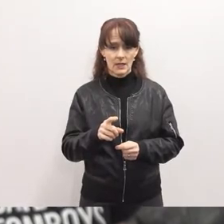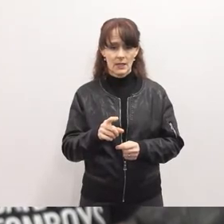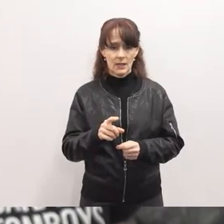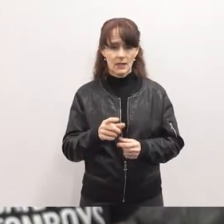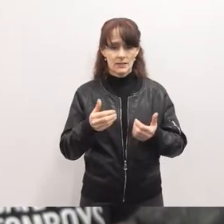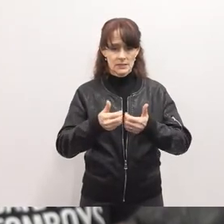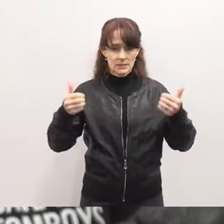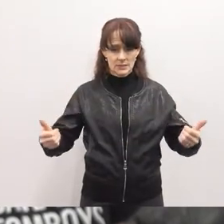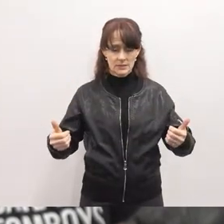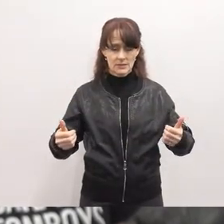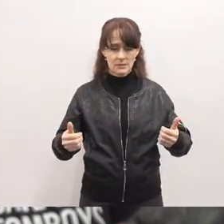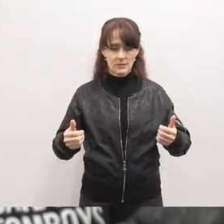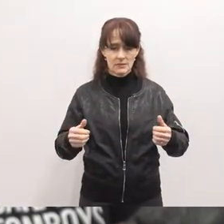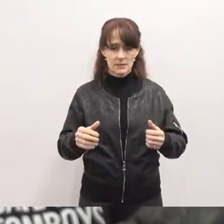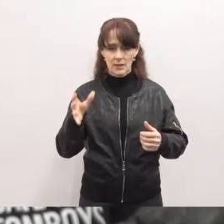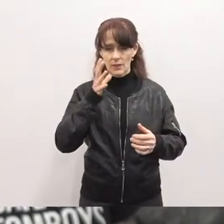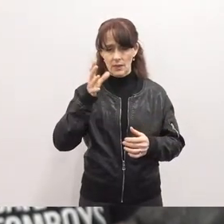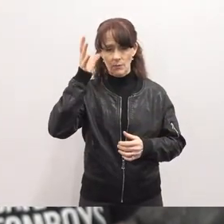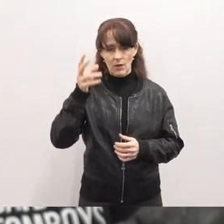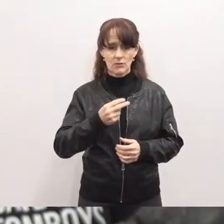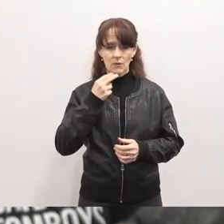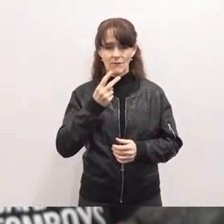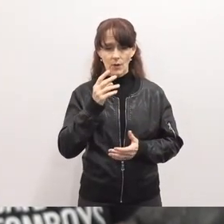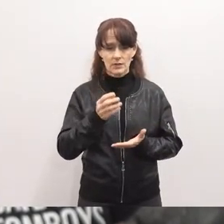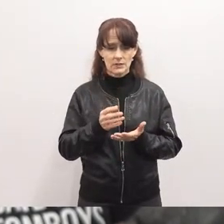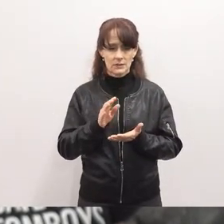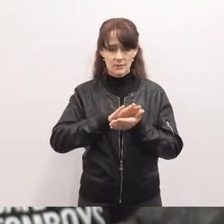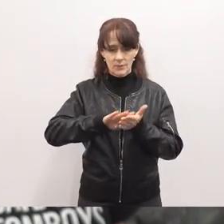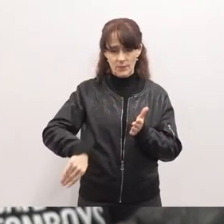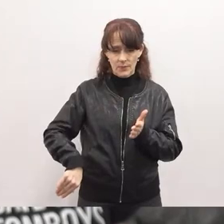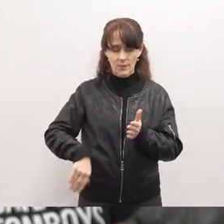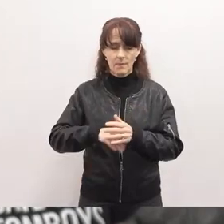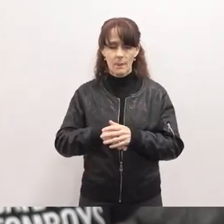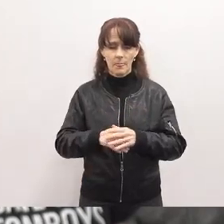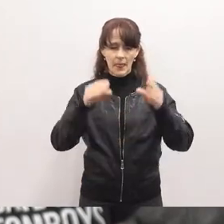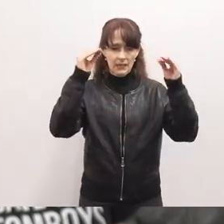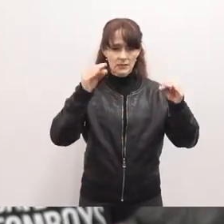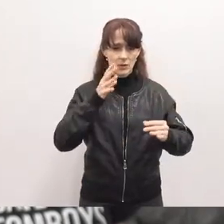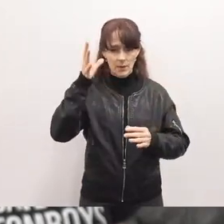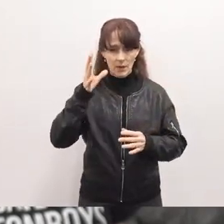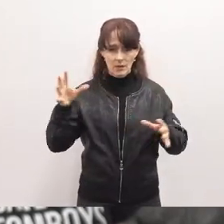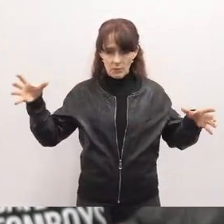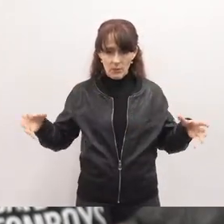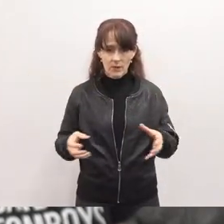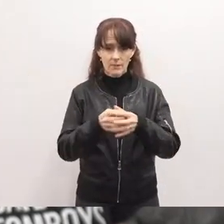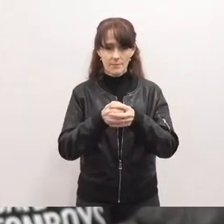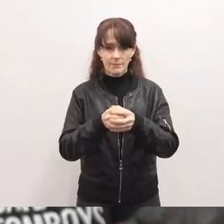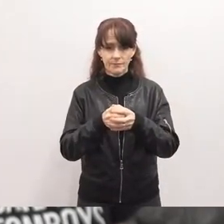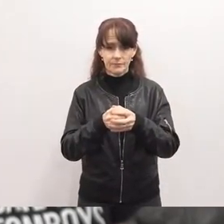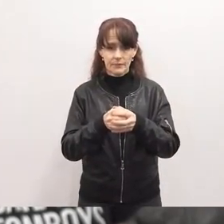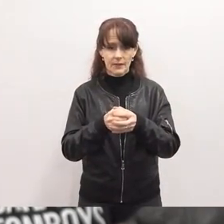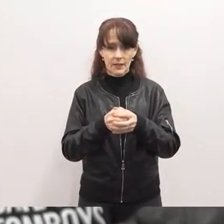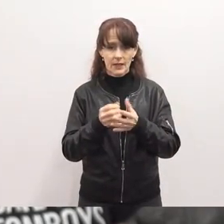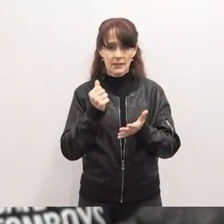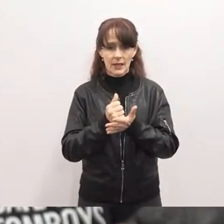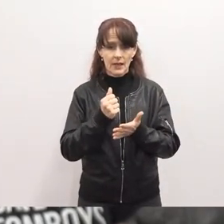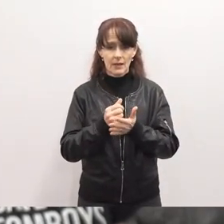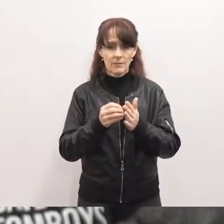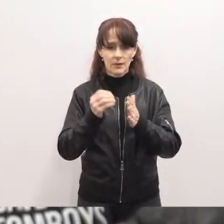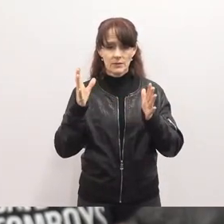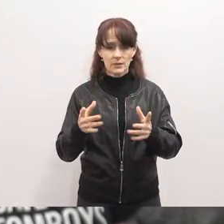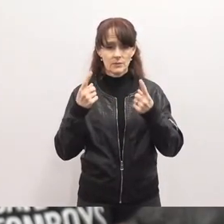away. You're taking away the parental voice. And as teachers and parents, we come together in order to help our